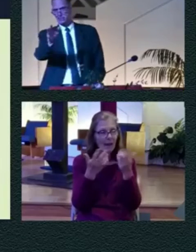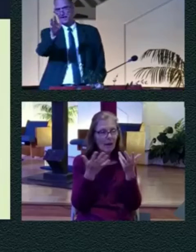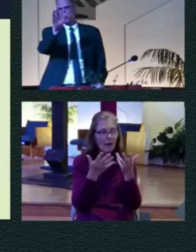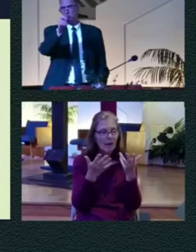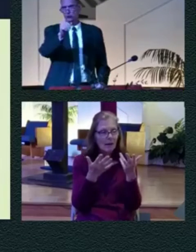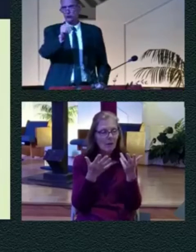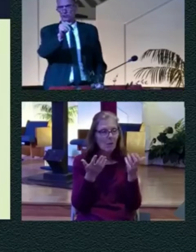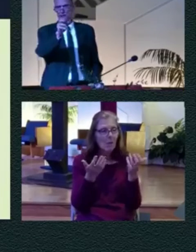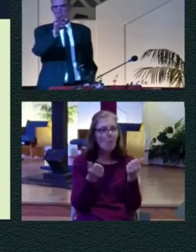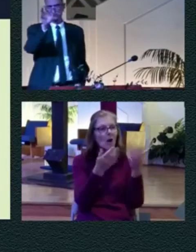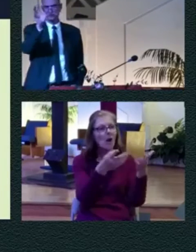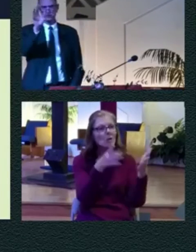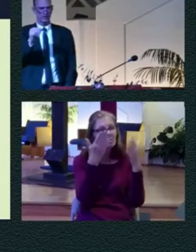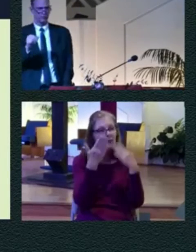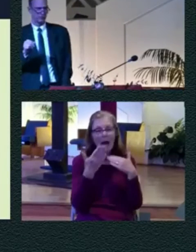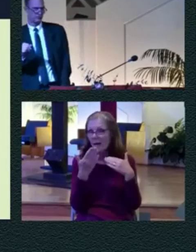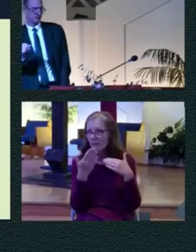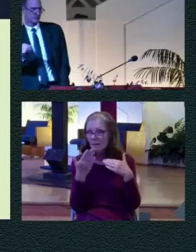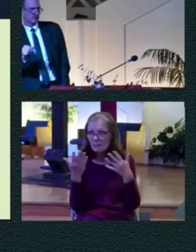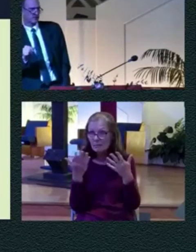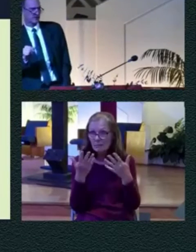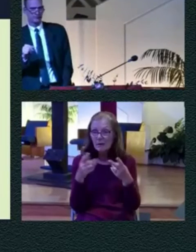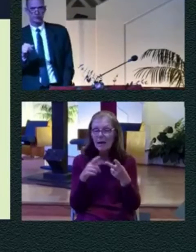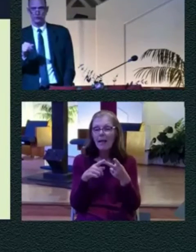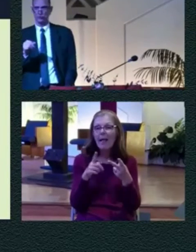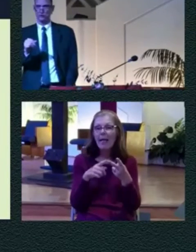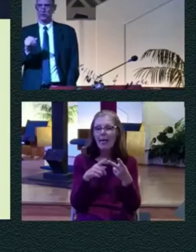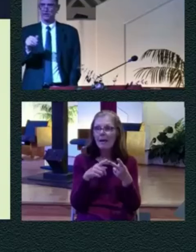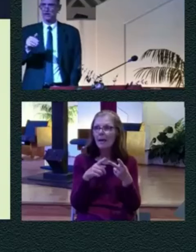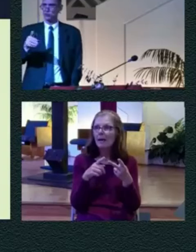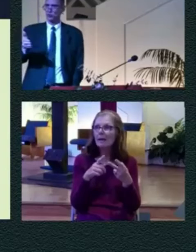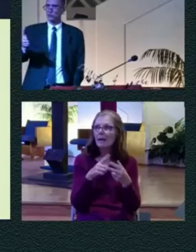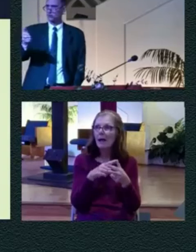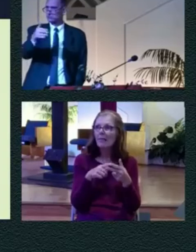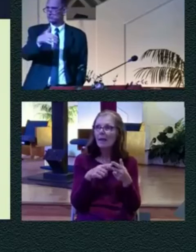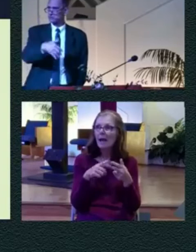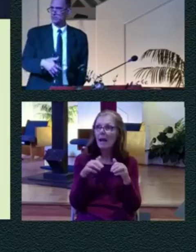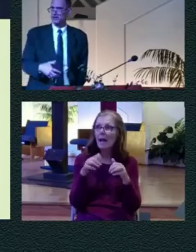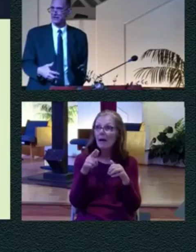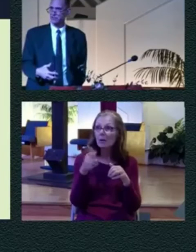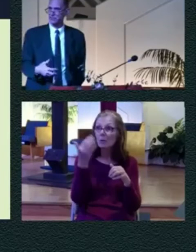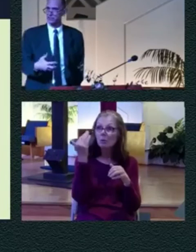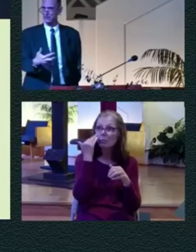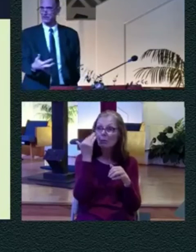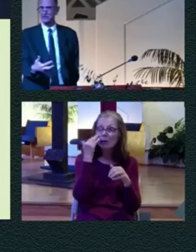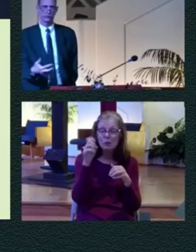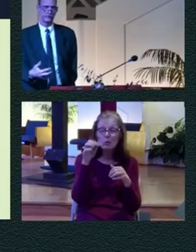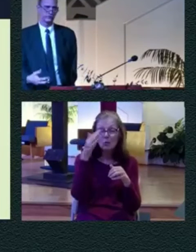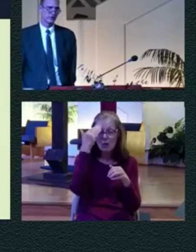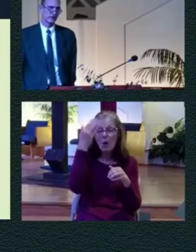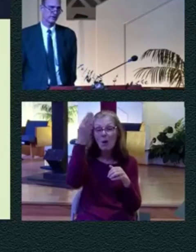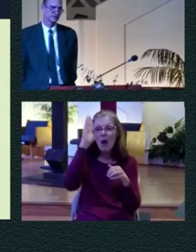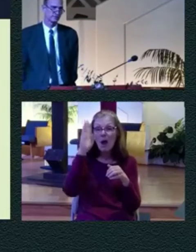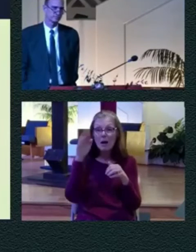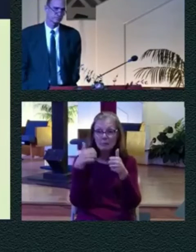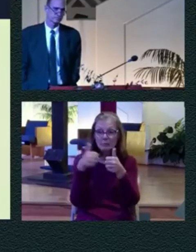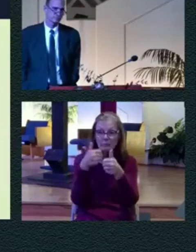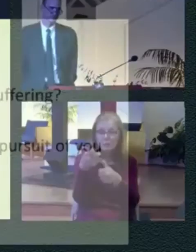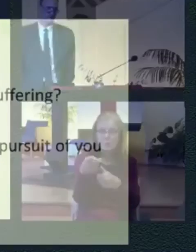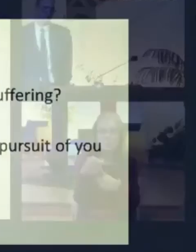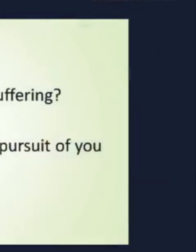At about noon, or maybe just a couple, 2-3 minutes after noon, I will come back up and say a closing prayer.